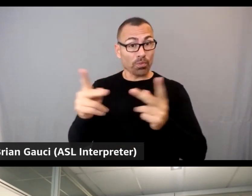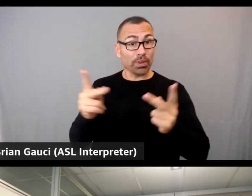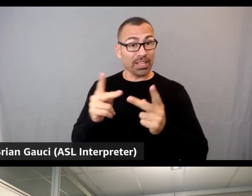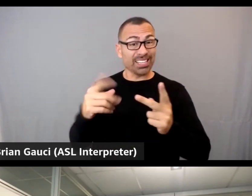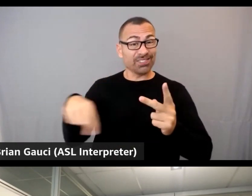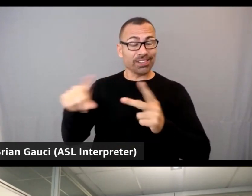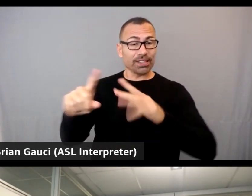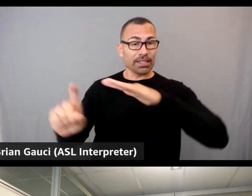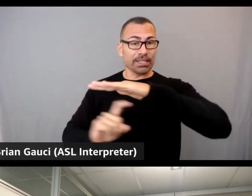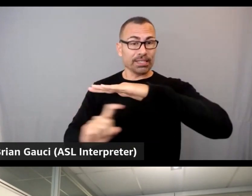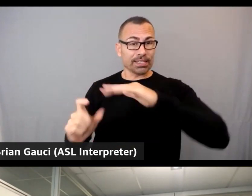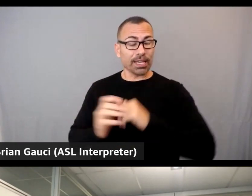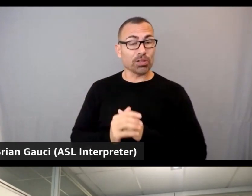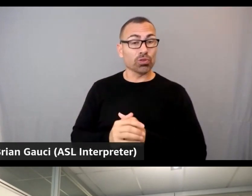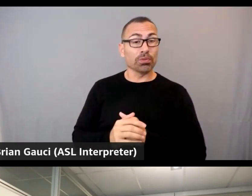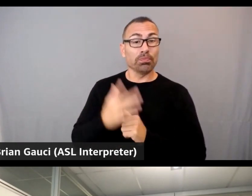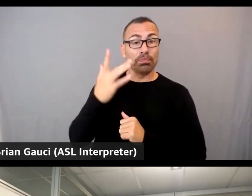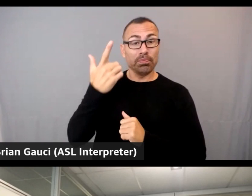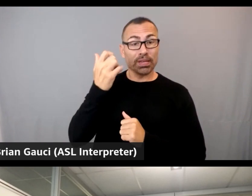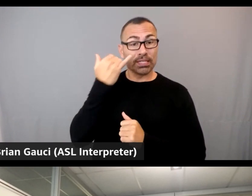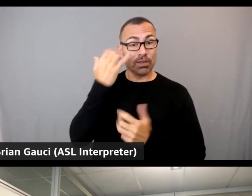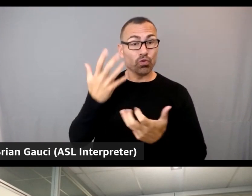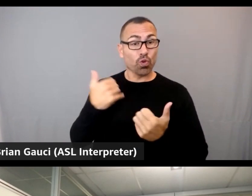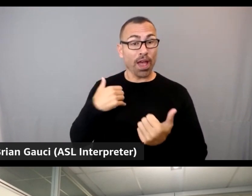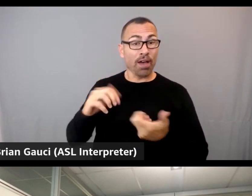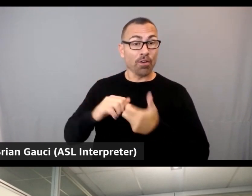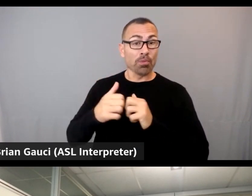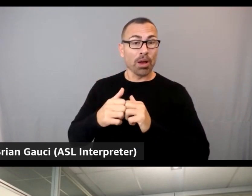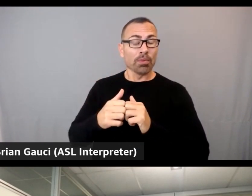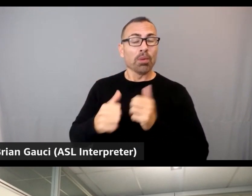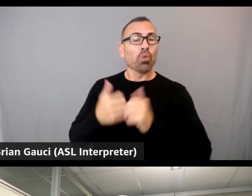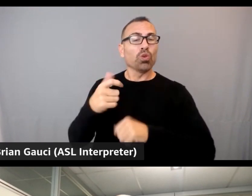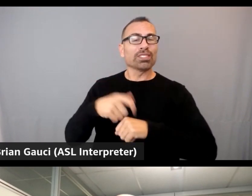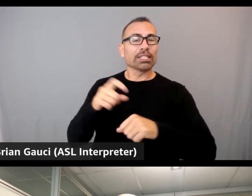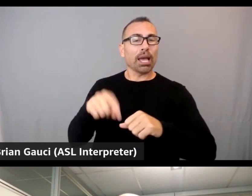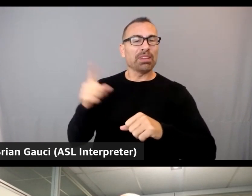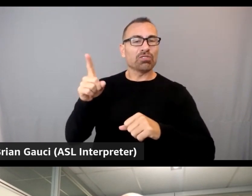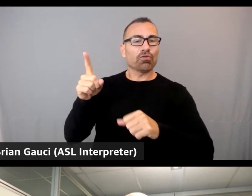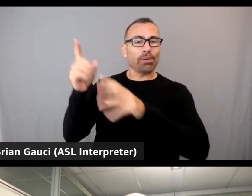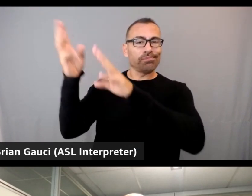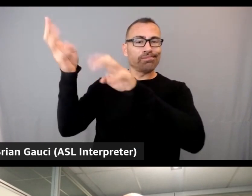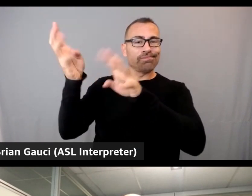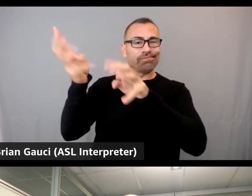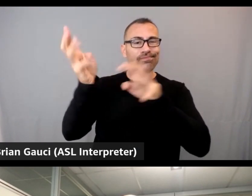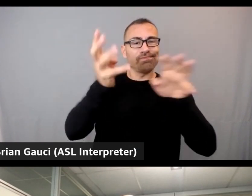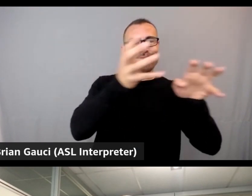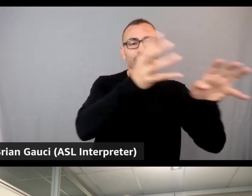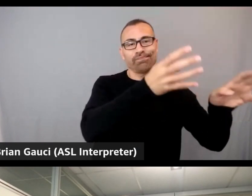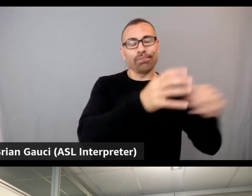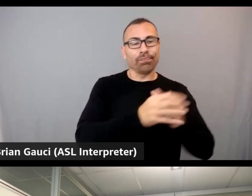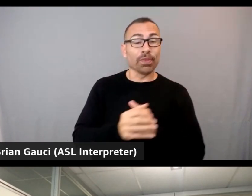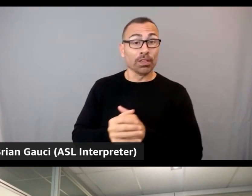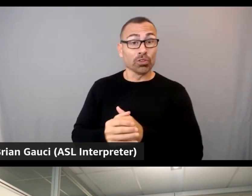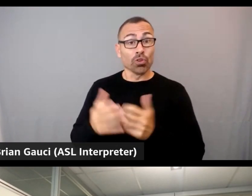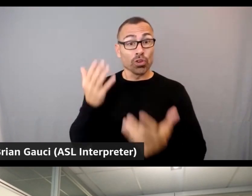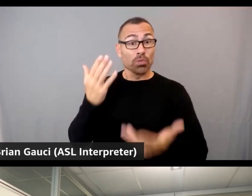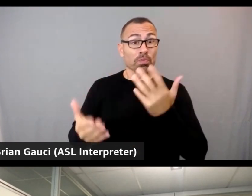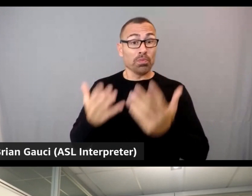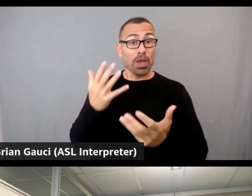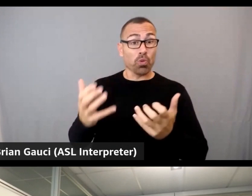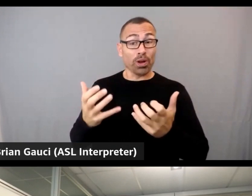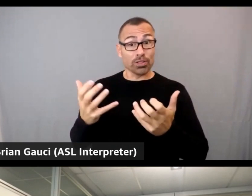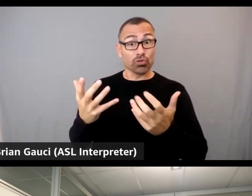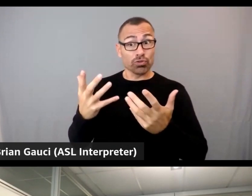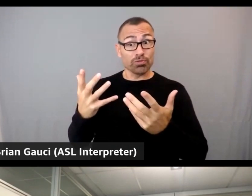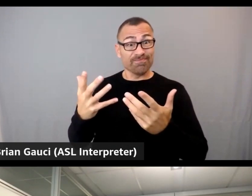have a problem, it's usually from the upstream data sources or for wherever you're getting the data. And so you may want to address it before it lands in your data lake,